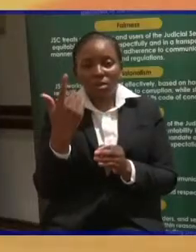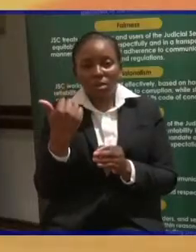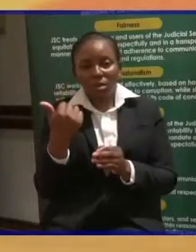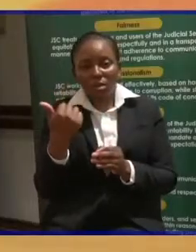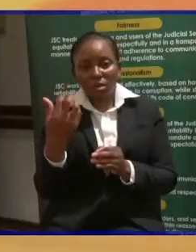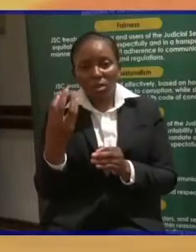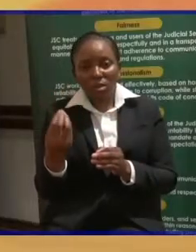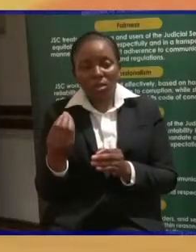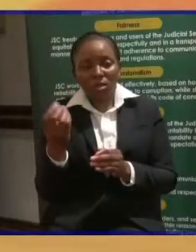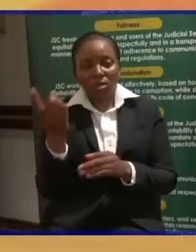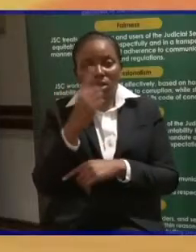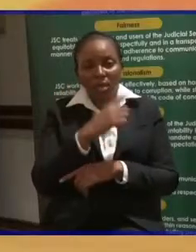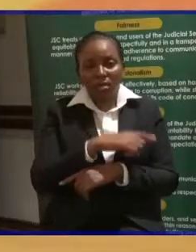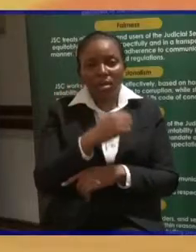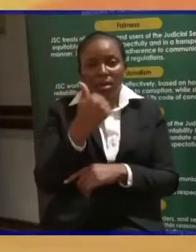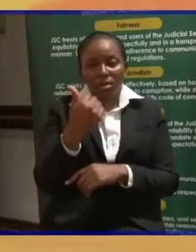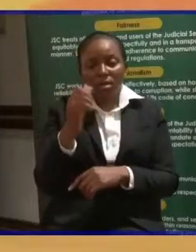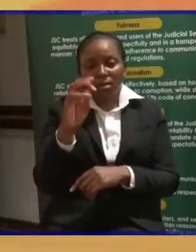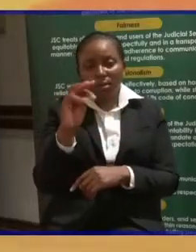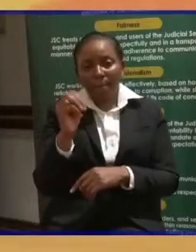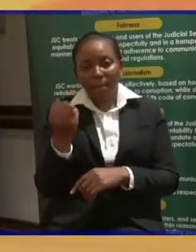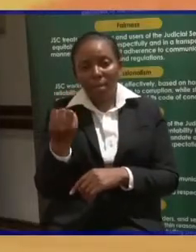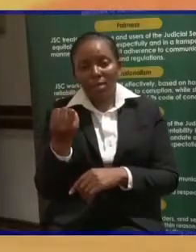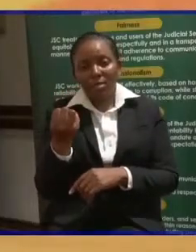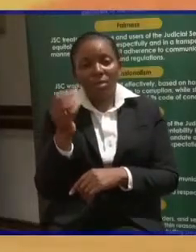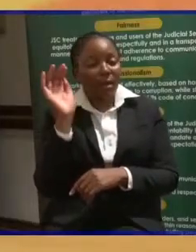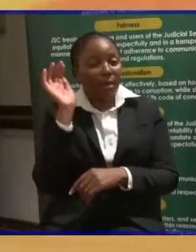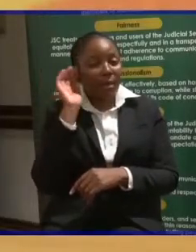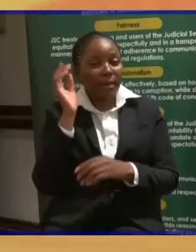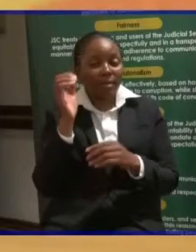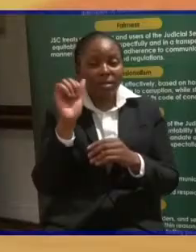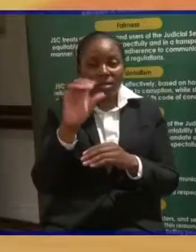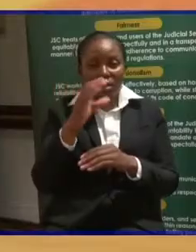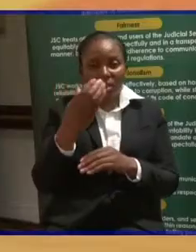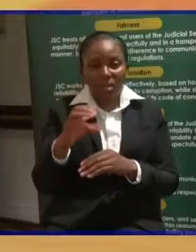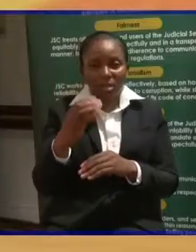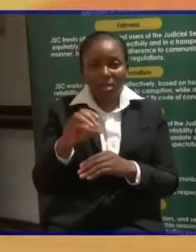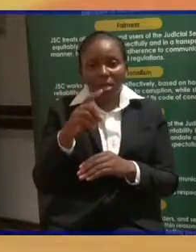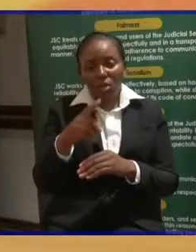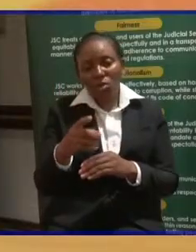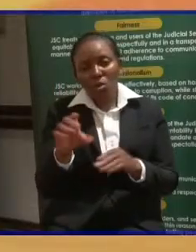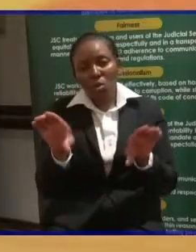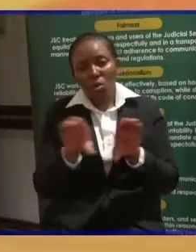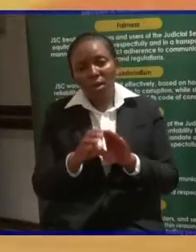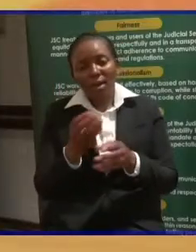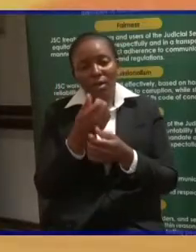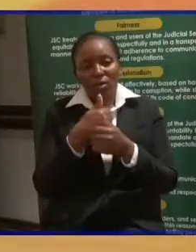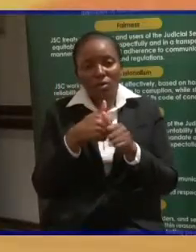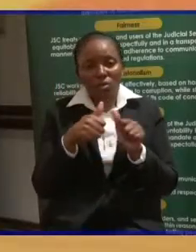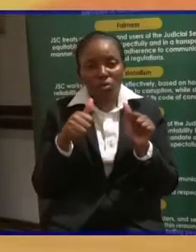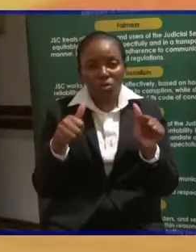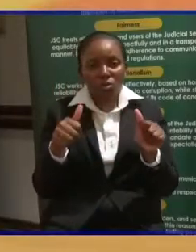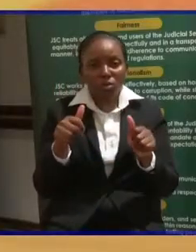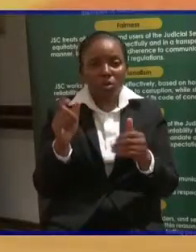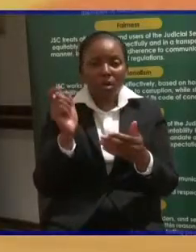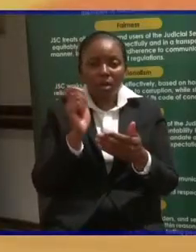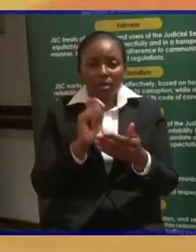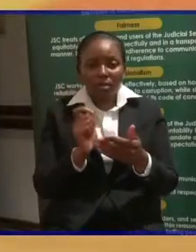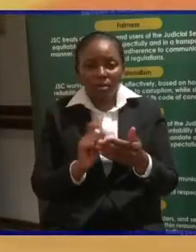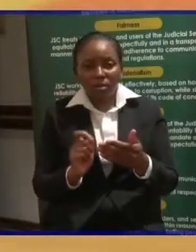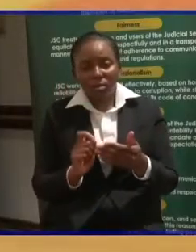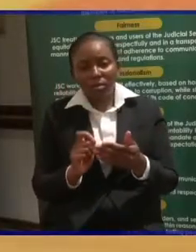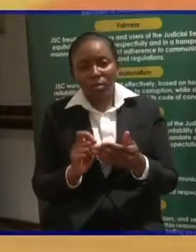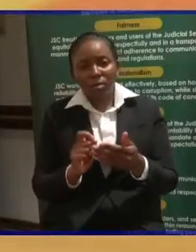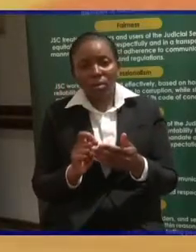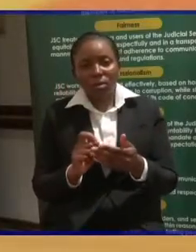parted matters over 6 months. Your case clearance rate is good. Your writing and analytical skills